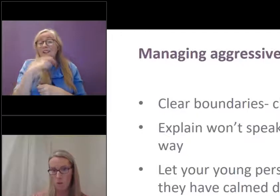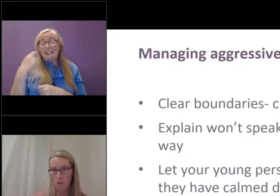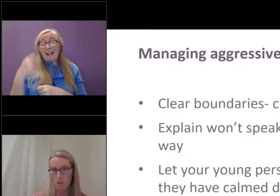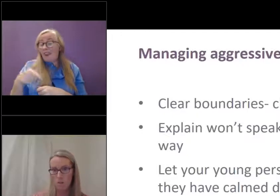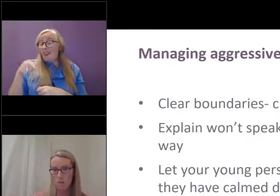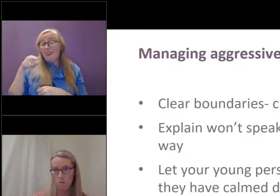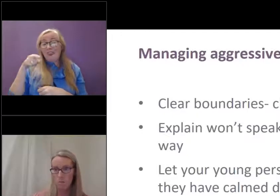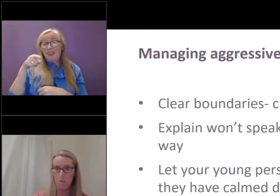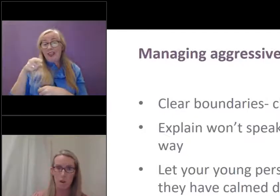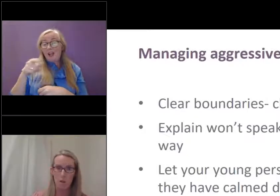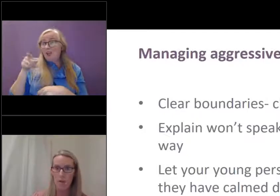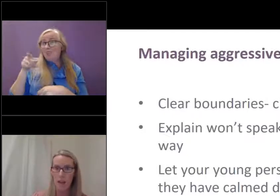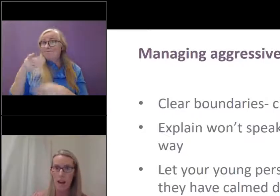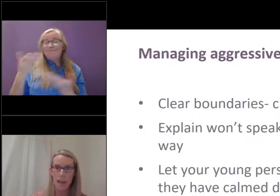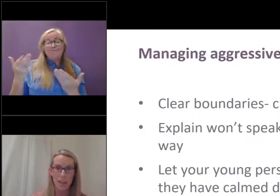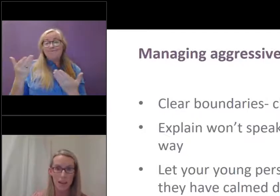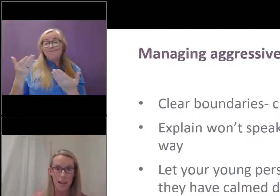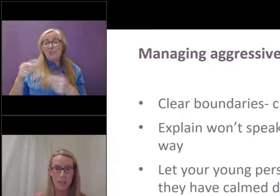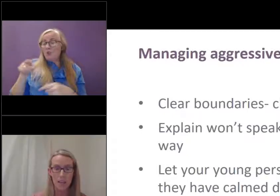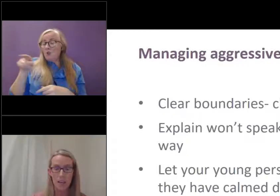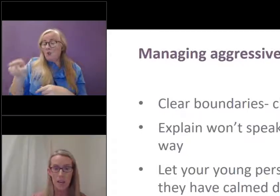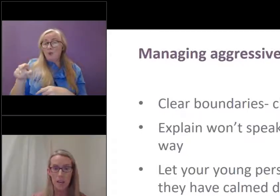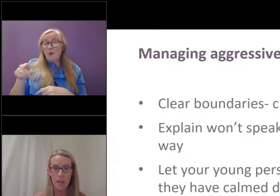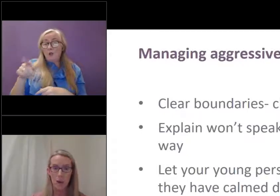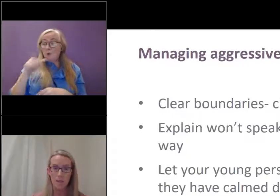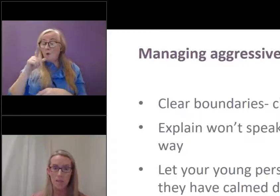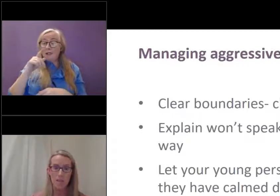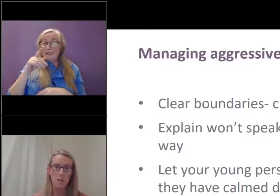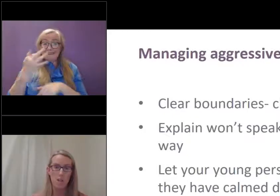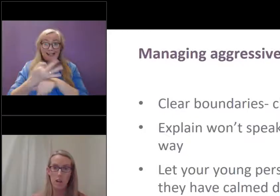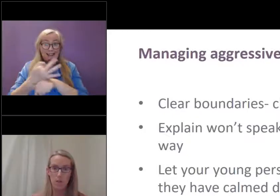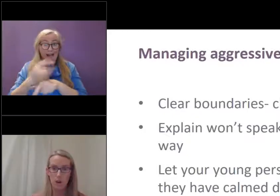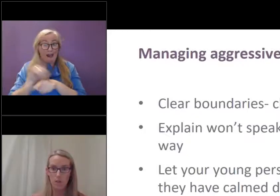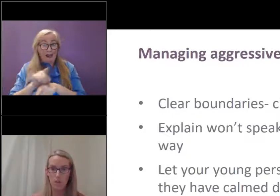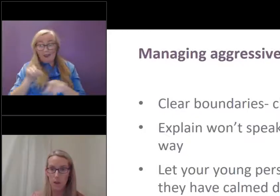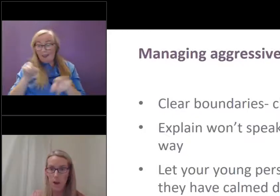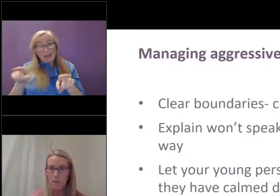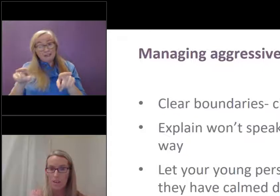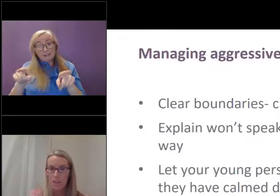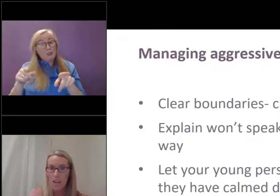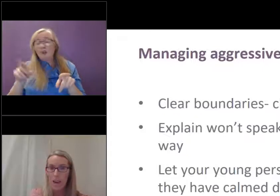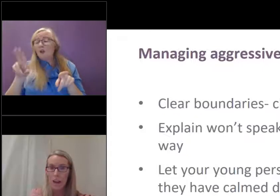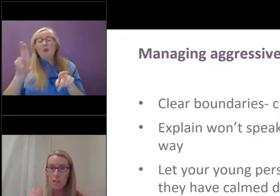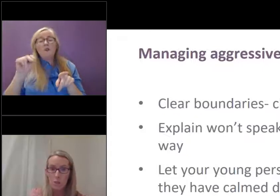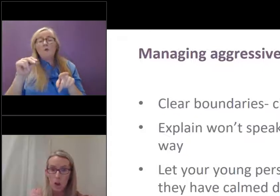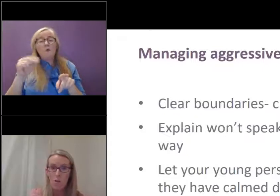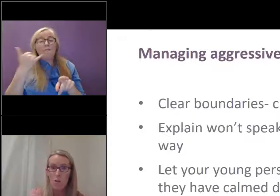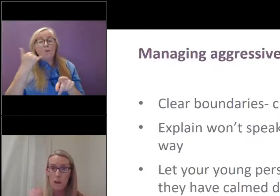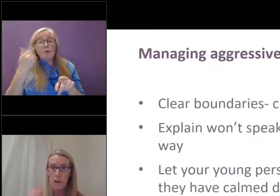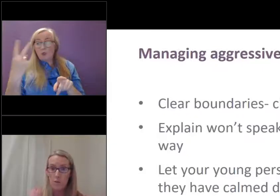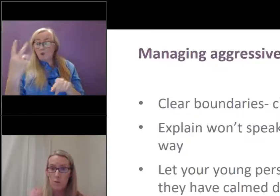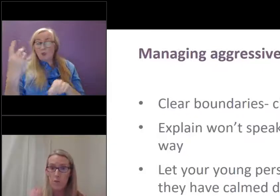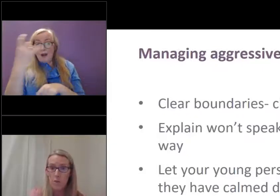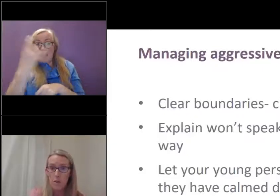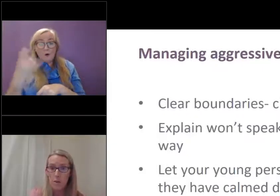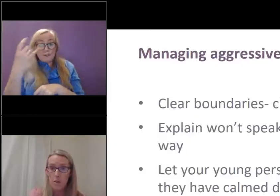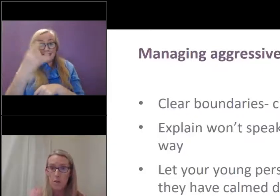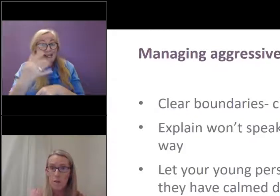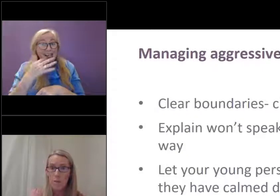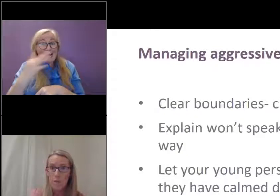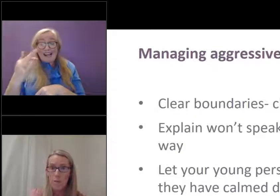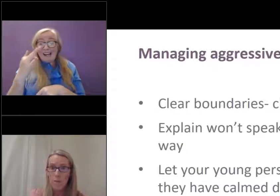for talking to me or your dad like that, you know, is that you don't get your phone for 2 hours, and you don't follow